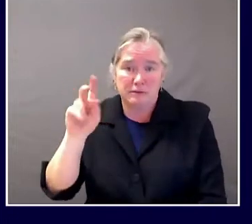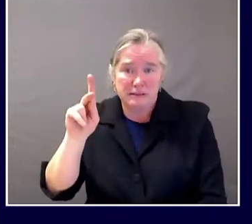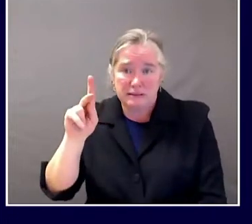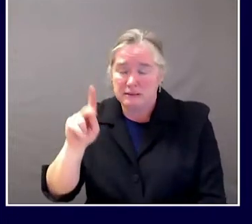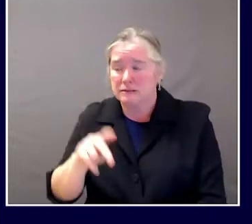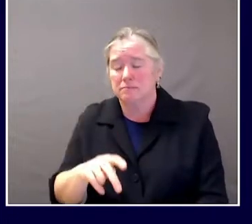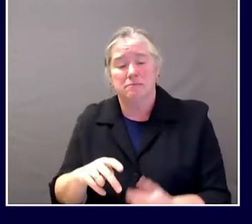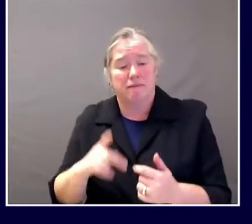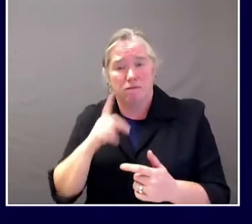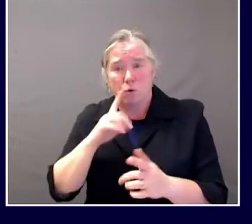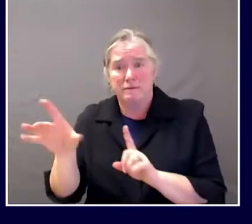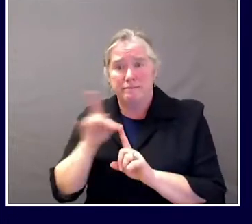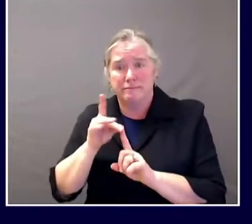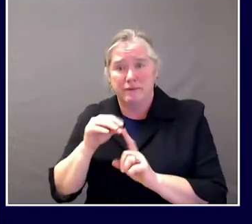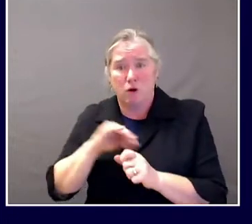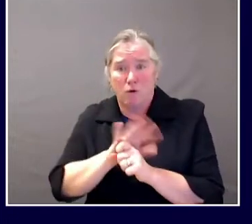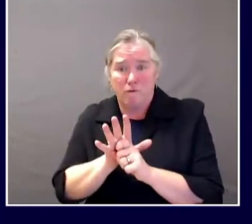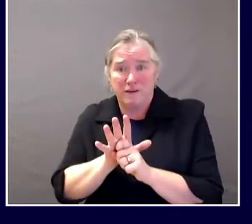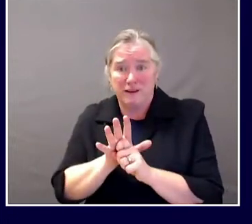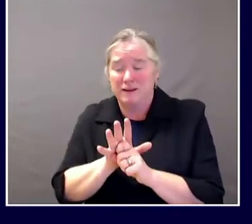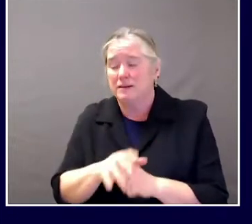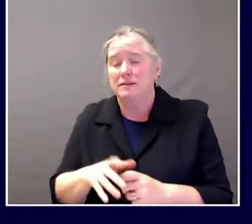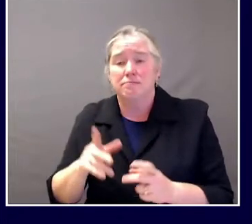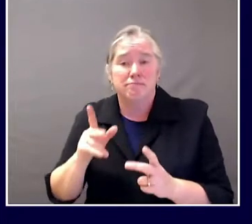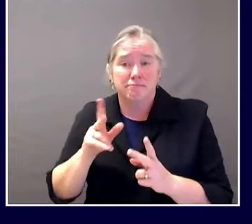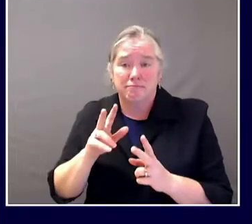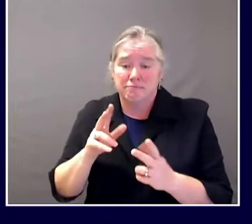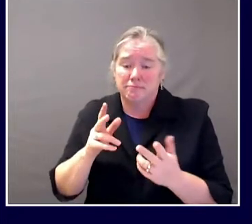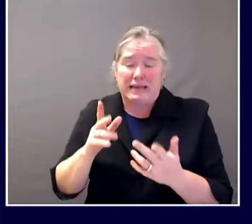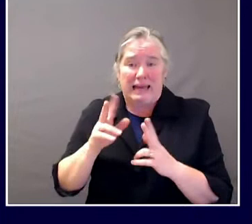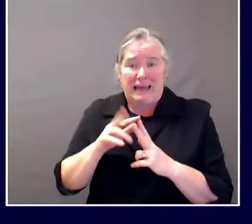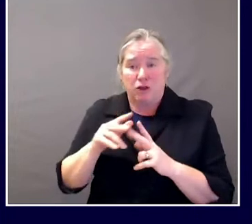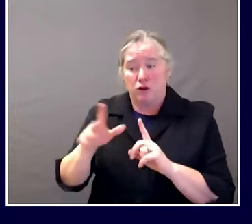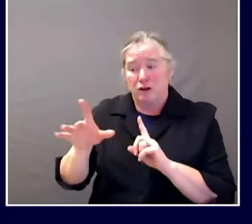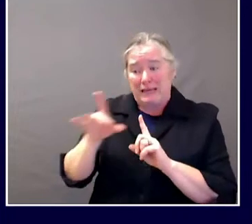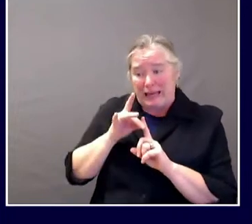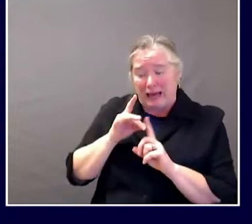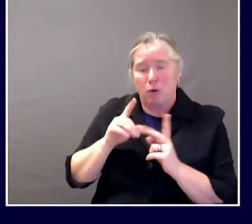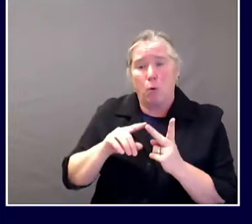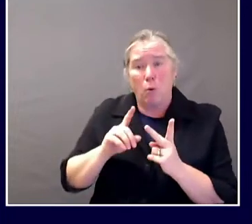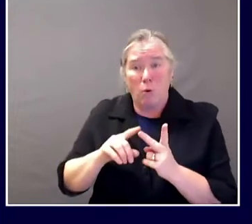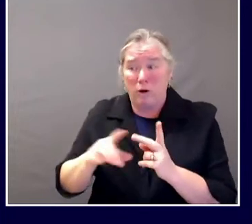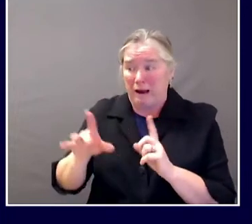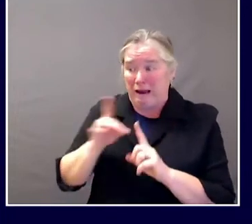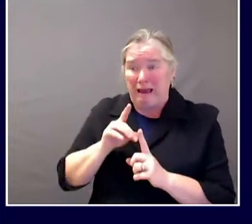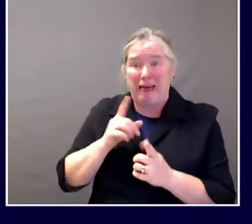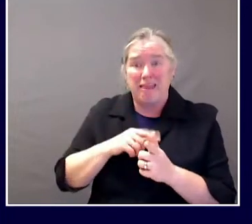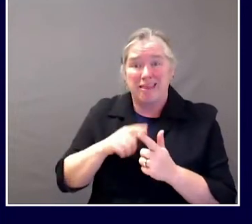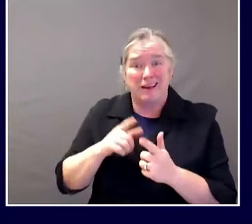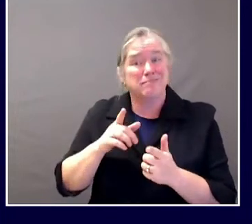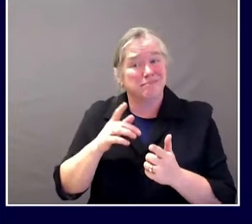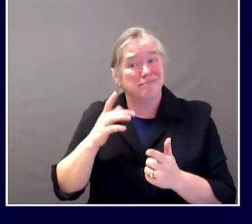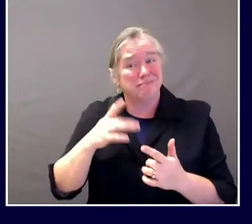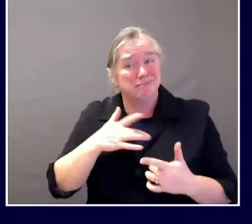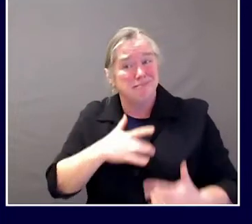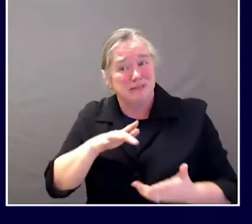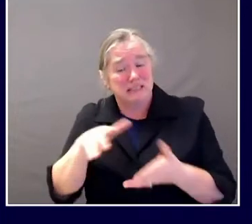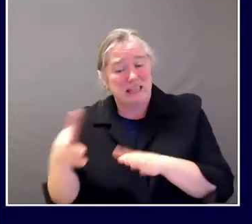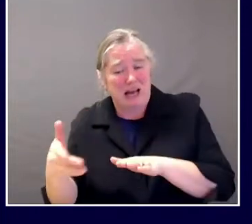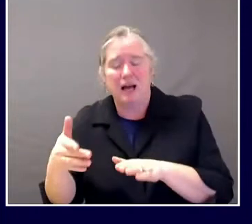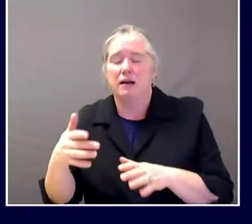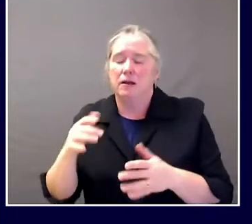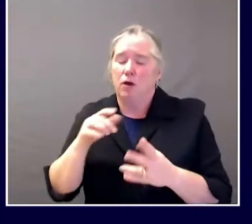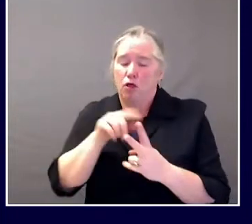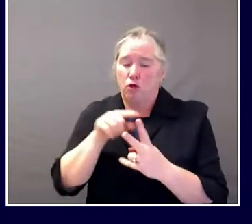highest risk for COVID-19, either getting it or dying from it. That's really where our focus is right now. We know that